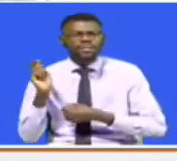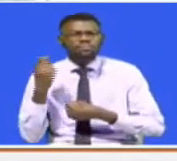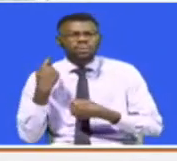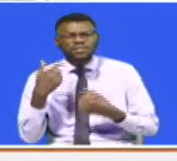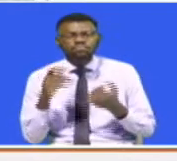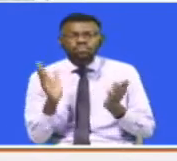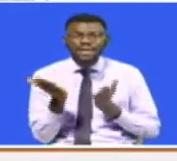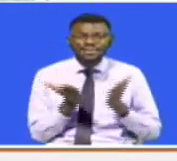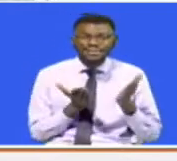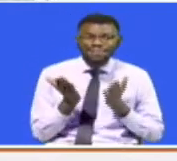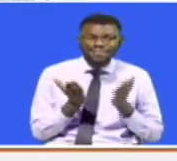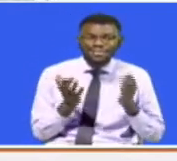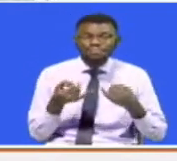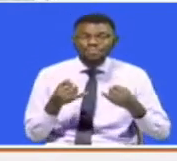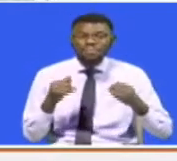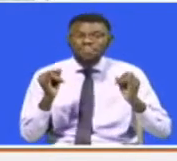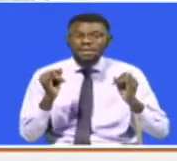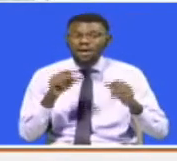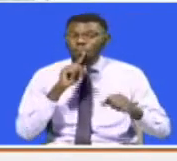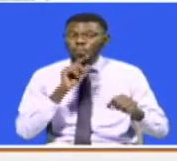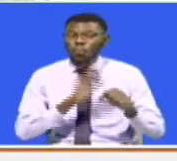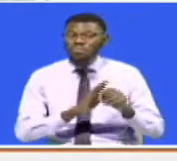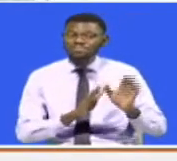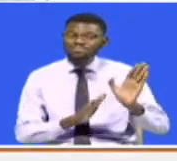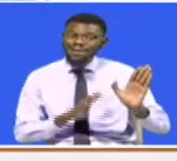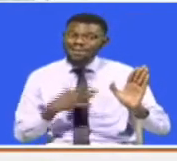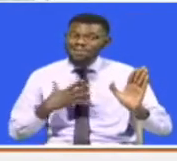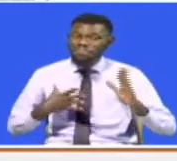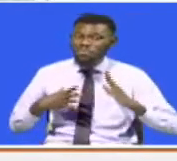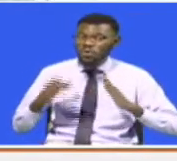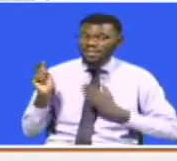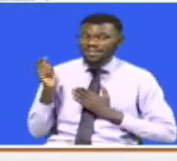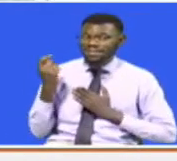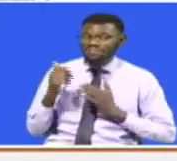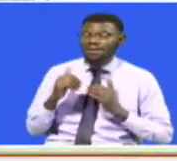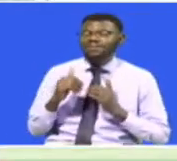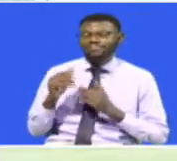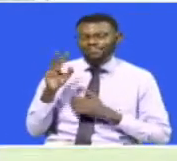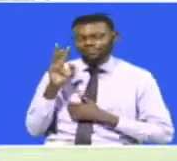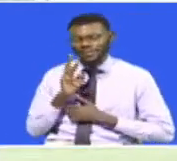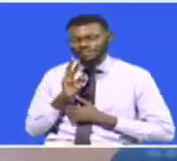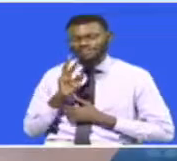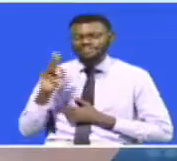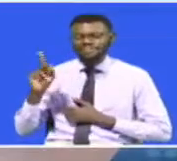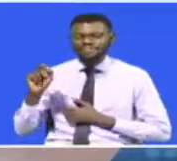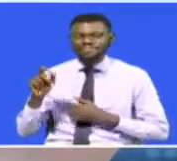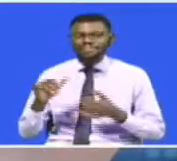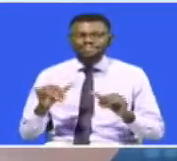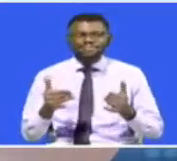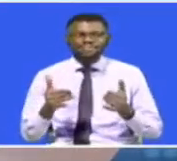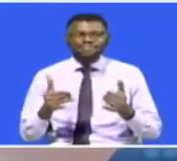promises that he gave to Kenyans. Will KTN News, Nairobi. Right, so away from that.